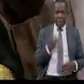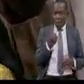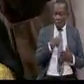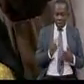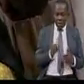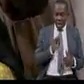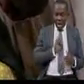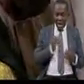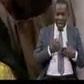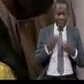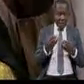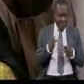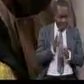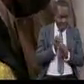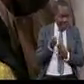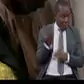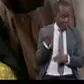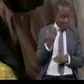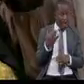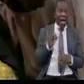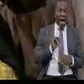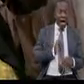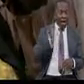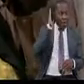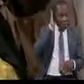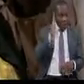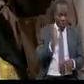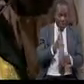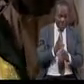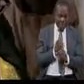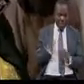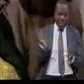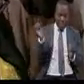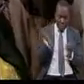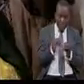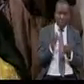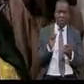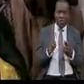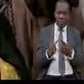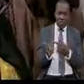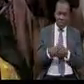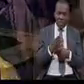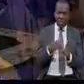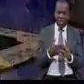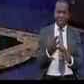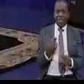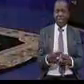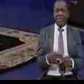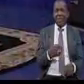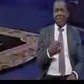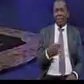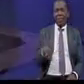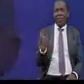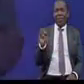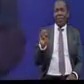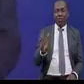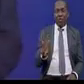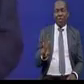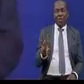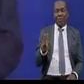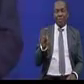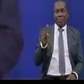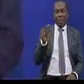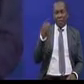today. Why? Look at verse 12. In verse 12, for the perfecting of the